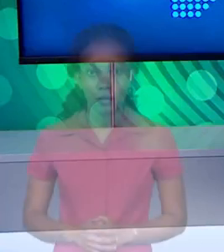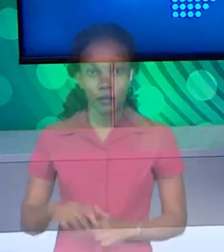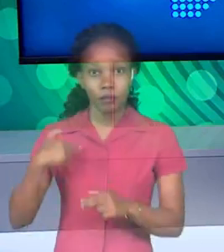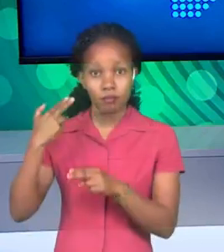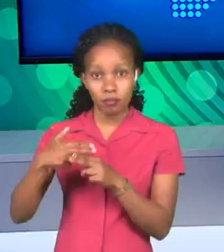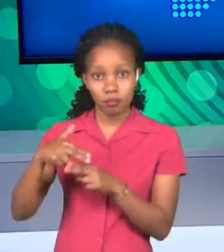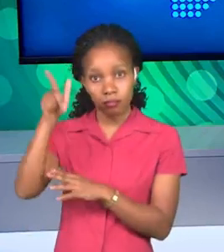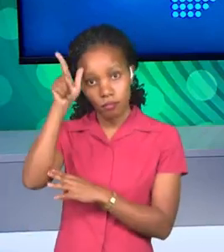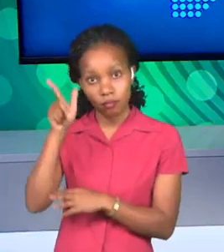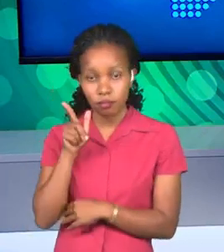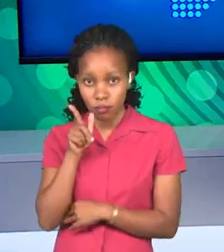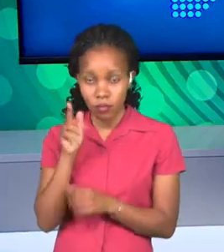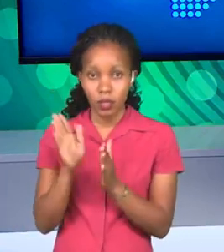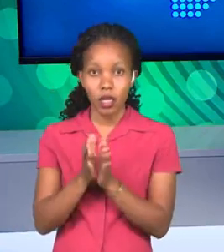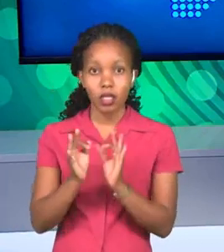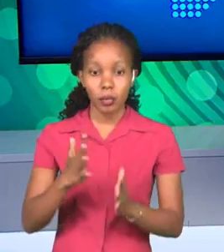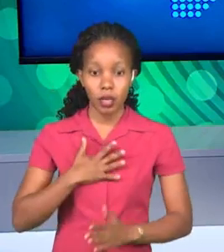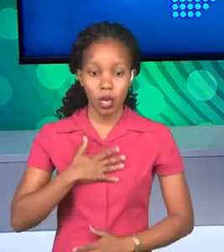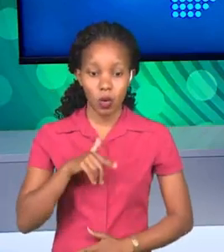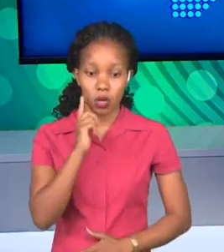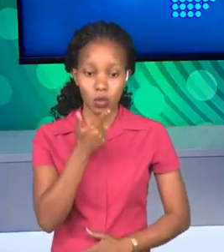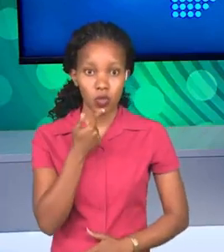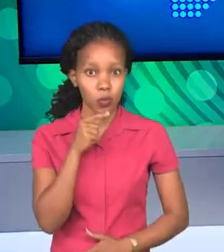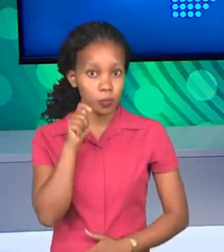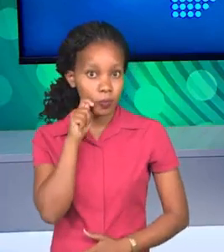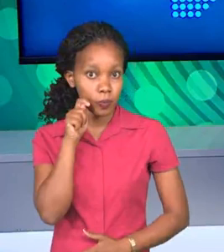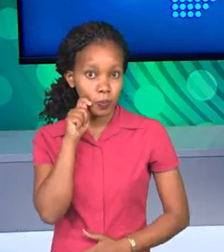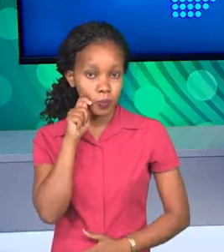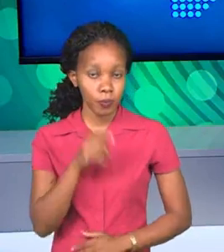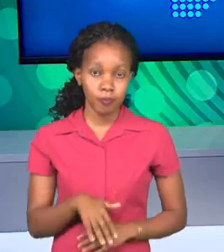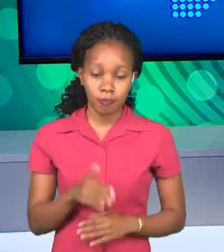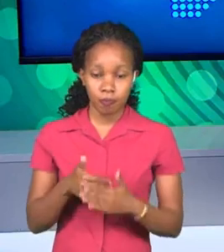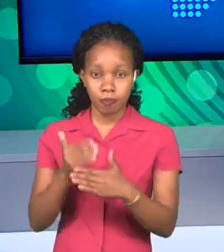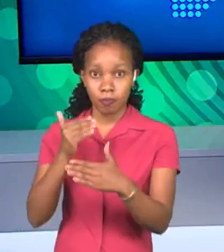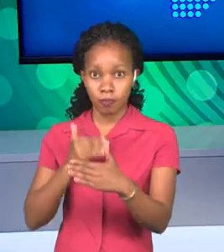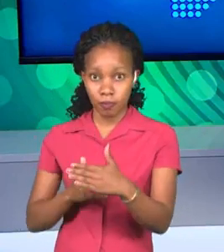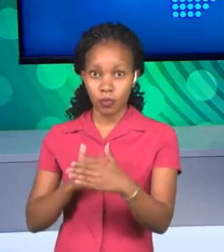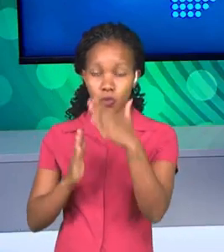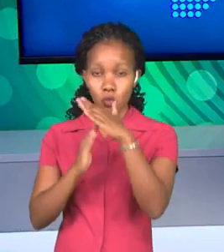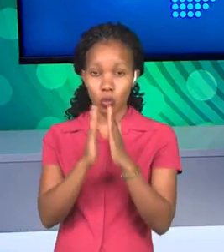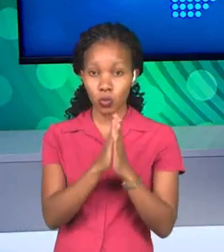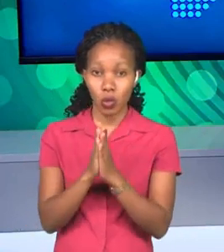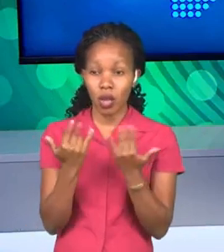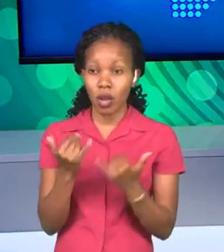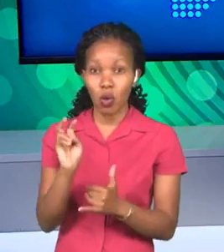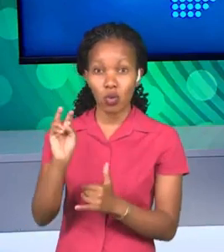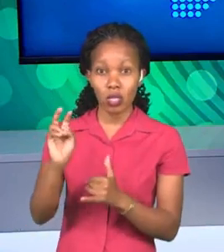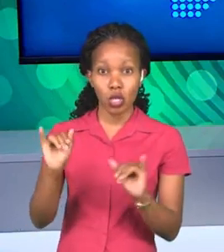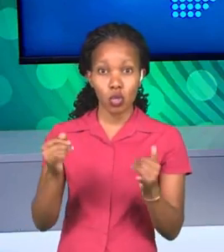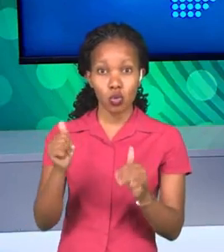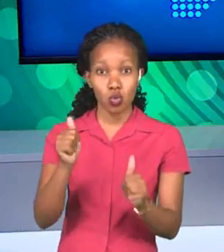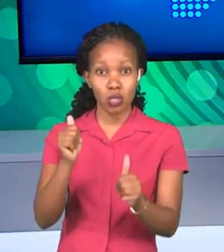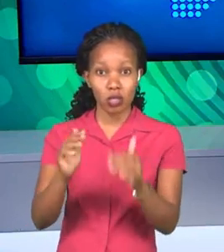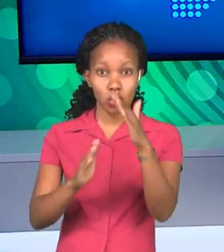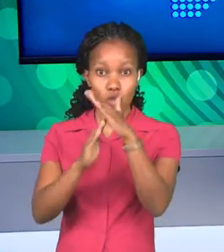I'm Lenny Rashid, and our sign language interpreter is Teresia Washira. Before we get into the main stories, let's take a look at the news that